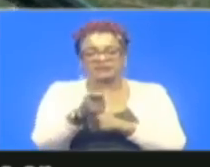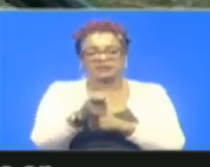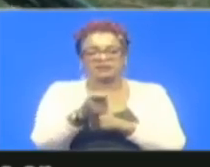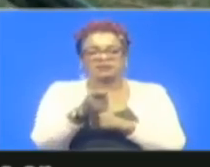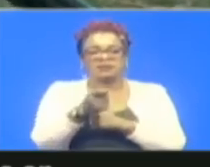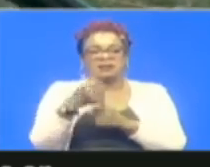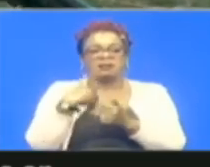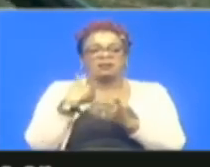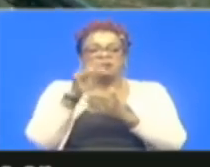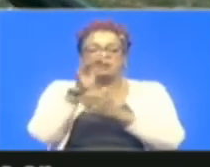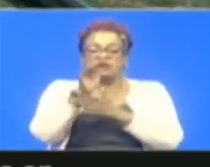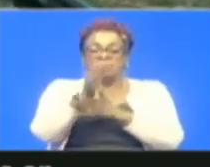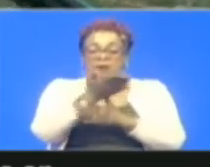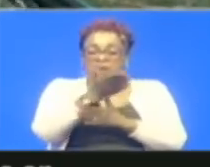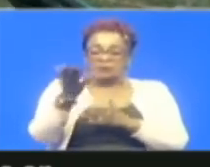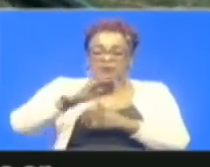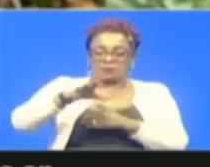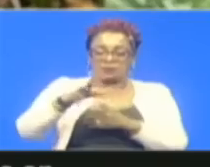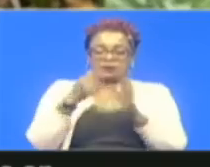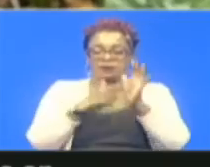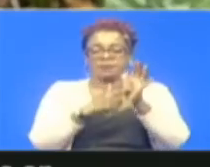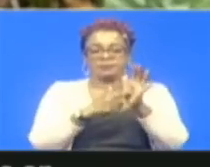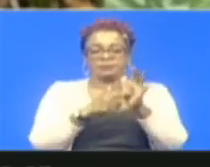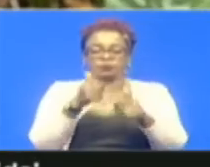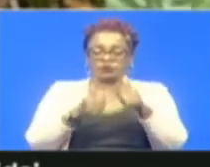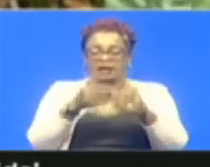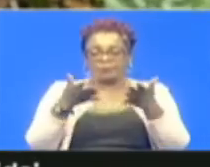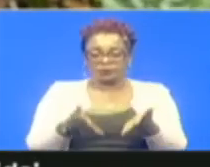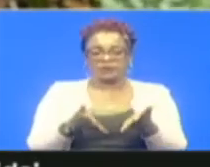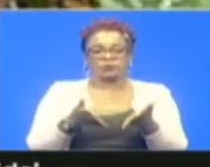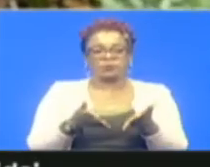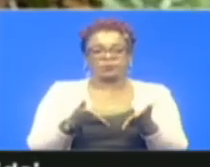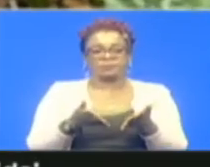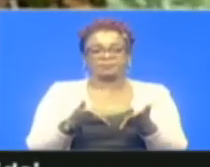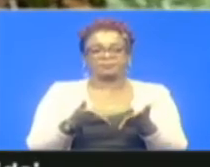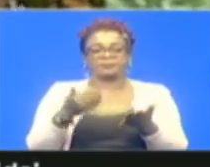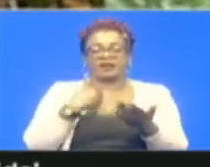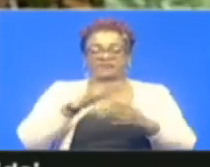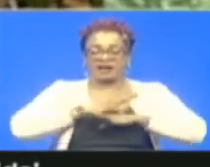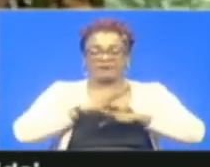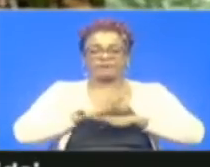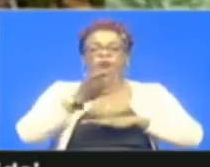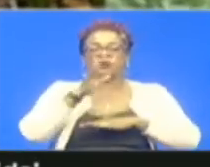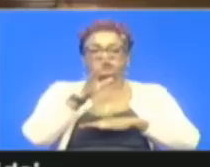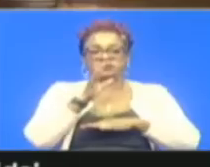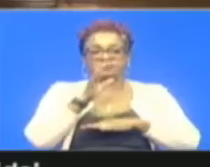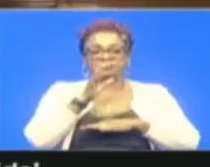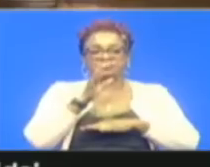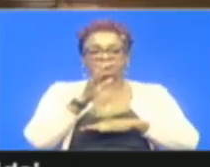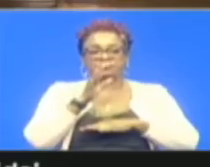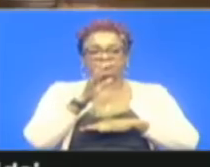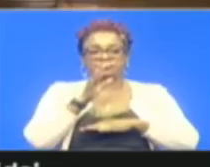to urge those counties, for example, which are up to now endowed with enough water,